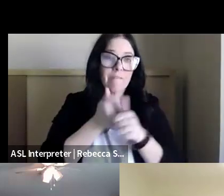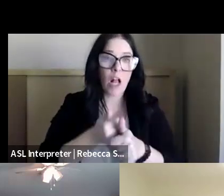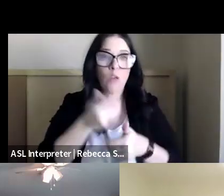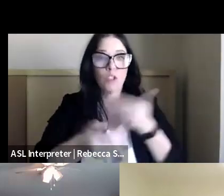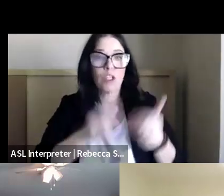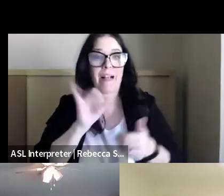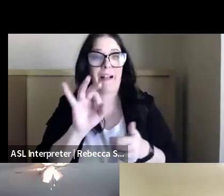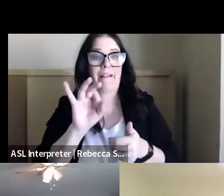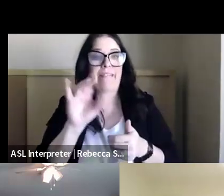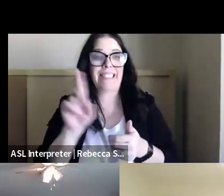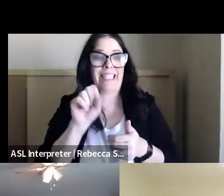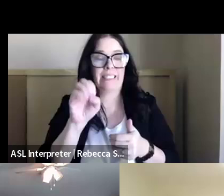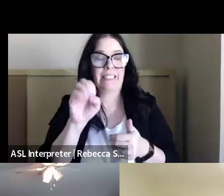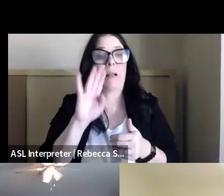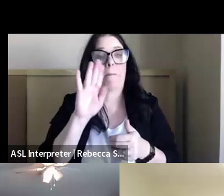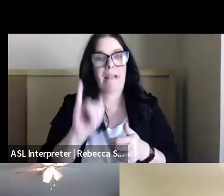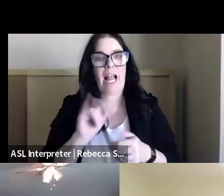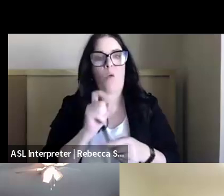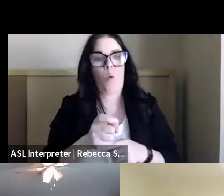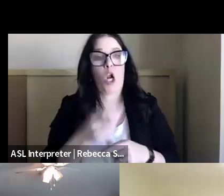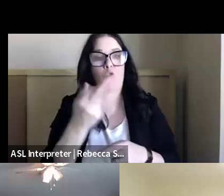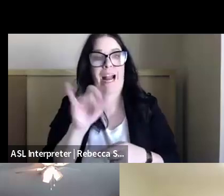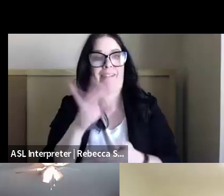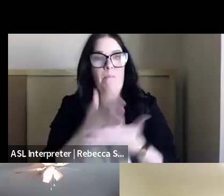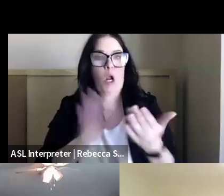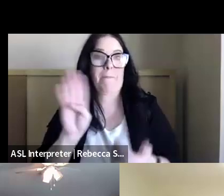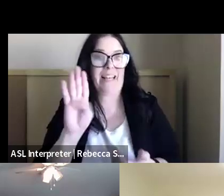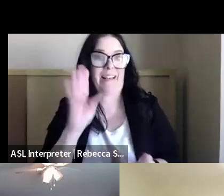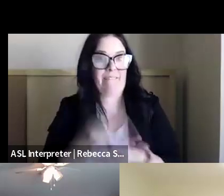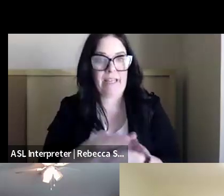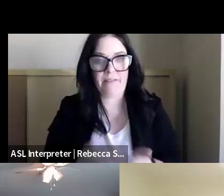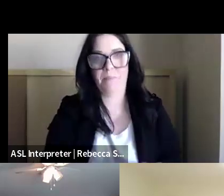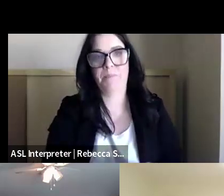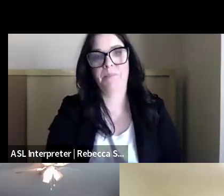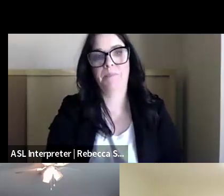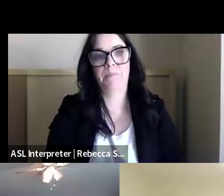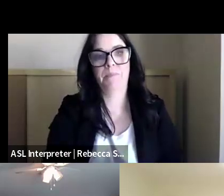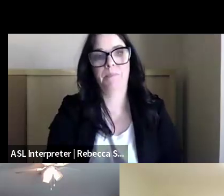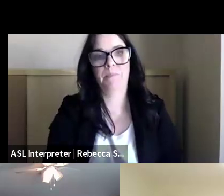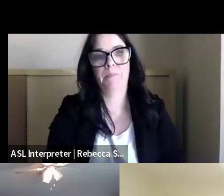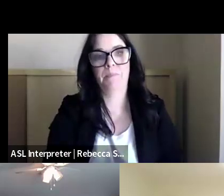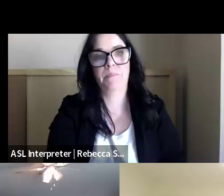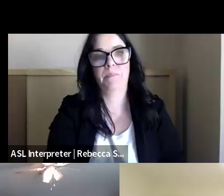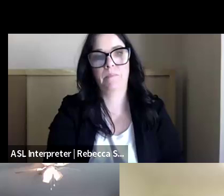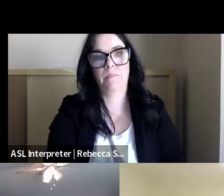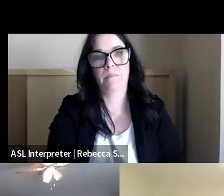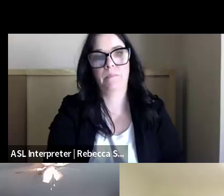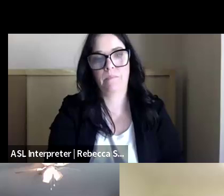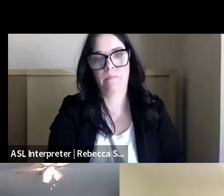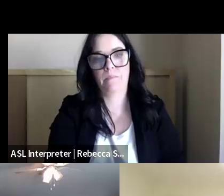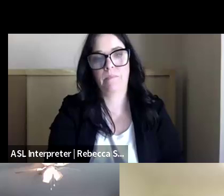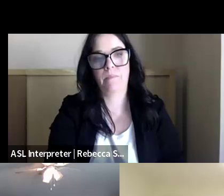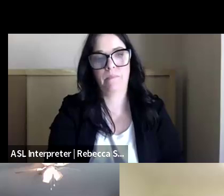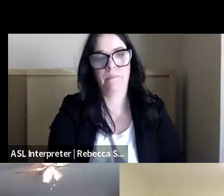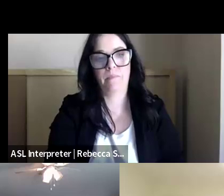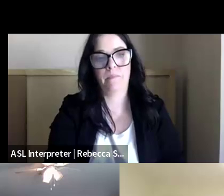the grants of Part B funds. The instructions include describe the process,